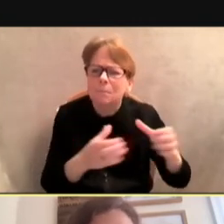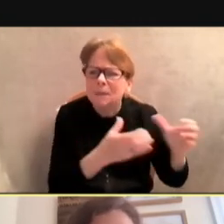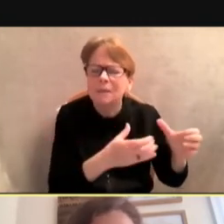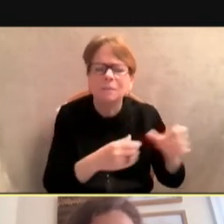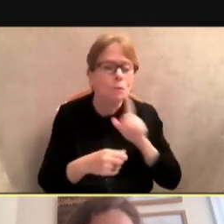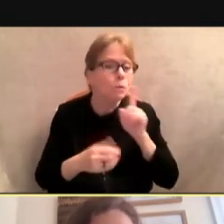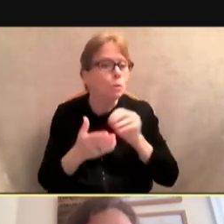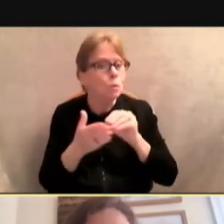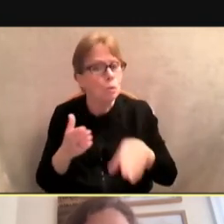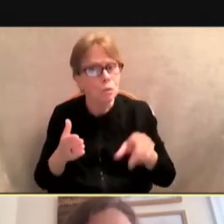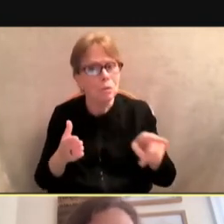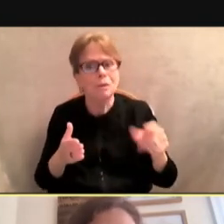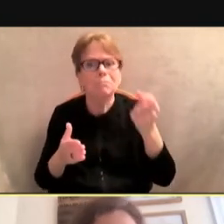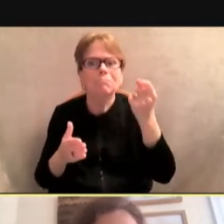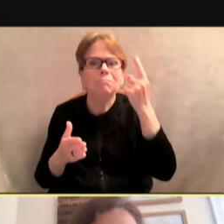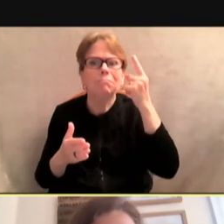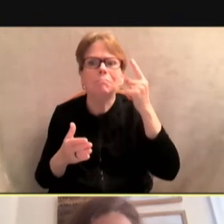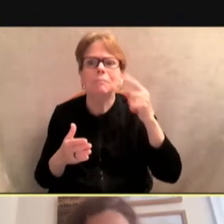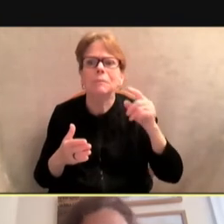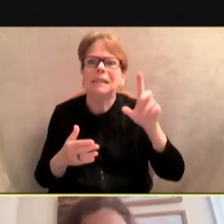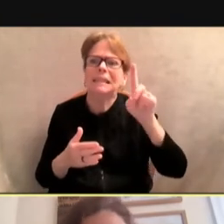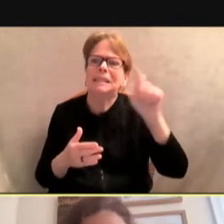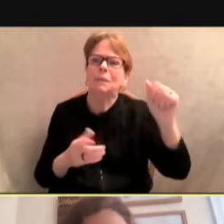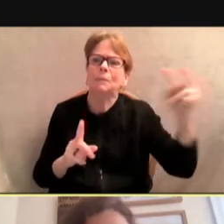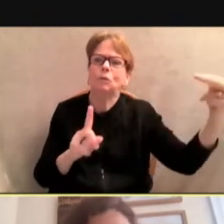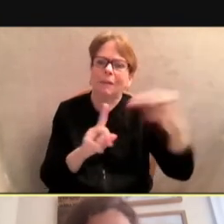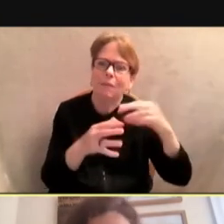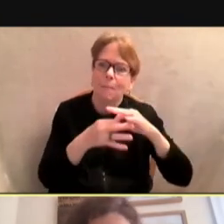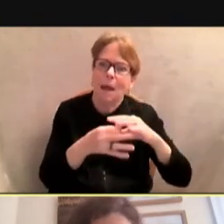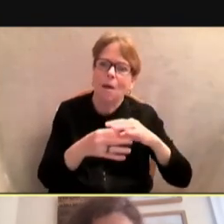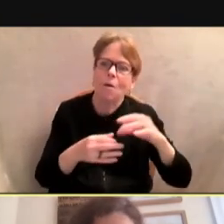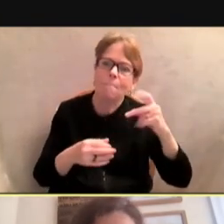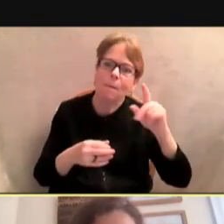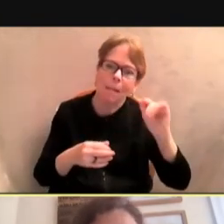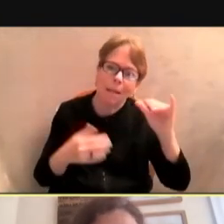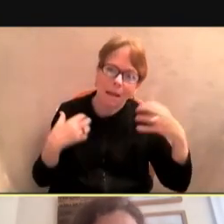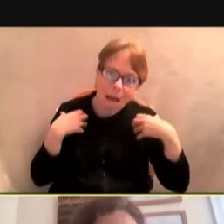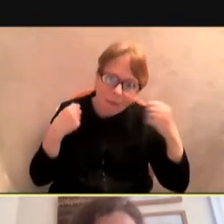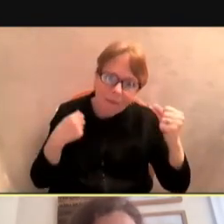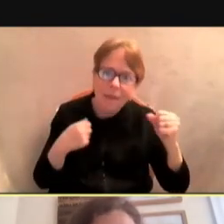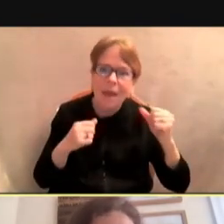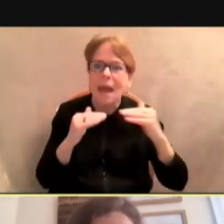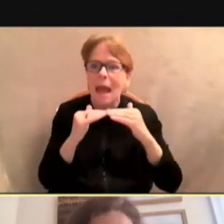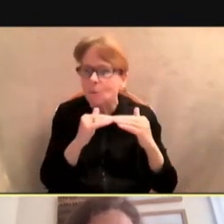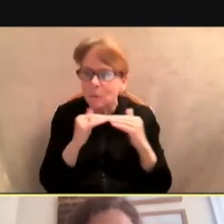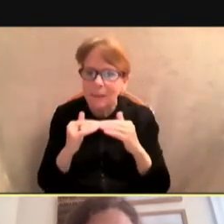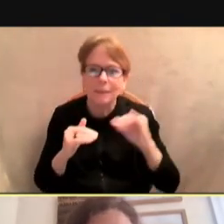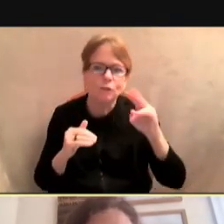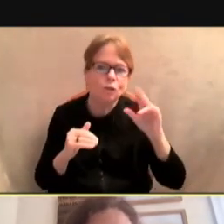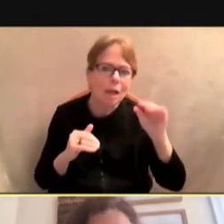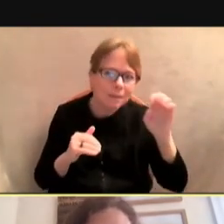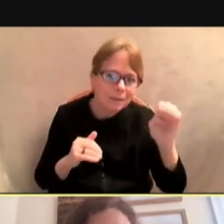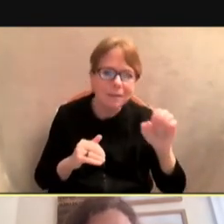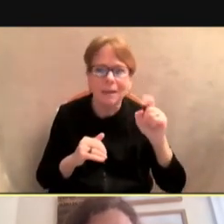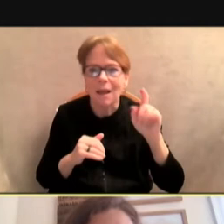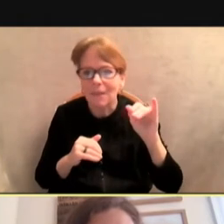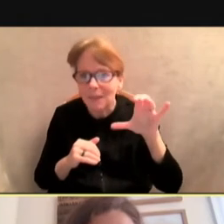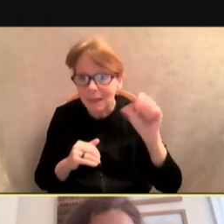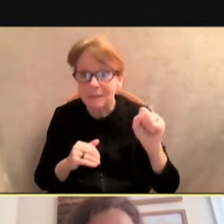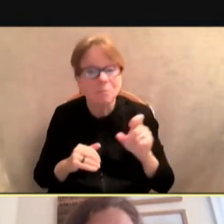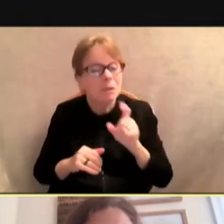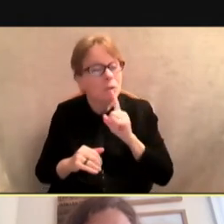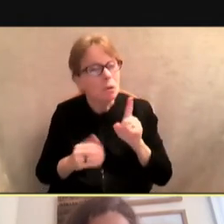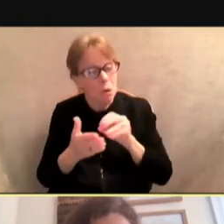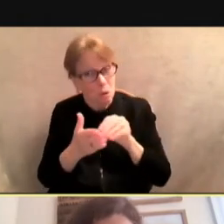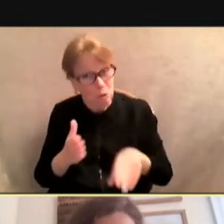have disability perspectives on public health, equity, justice, and ethics, and especially to ensure students gain a